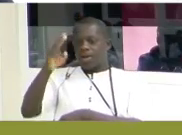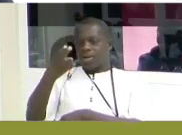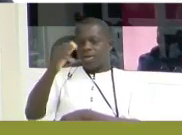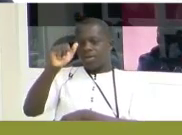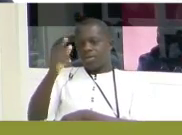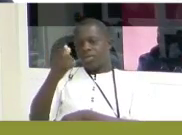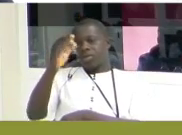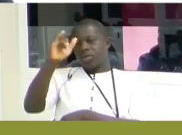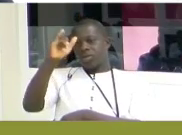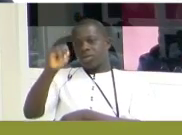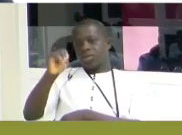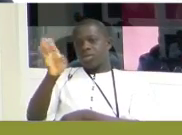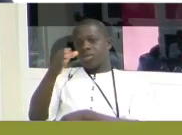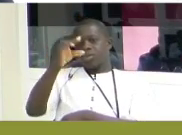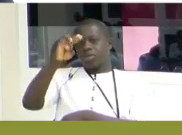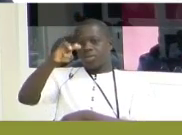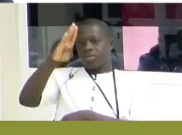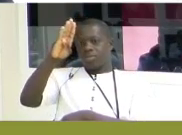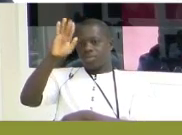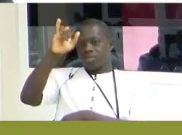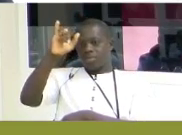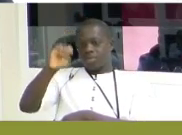time.